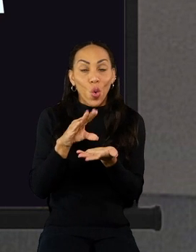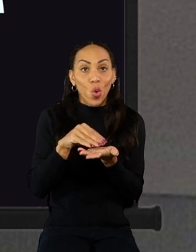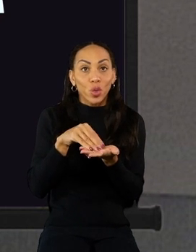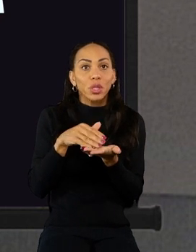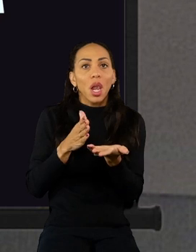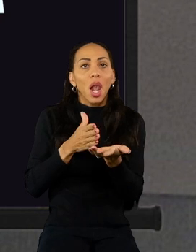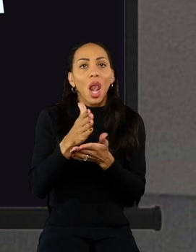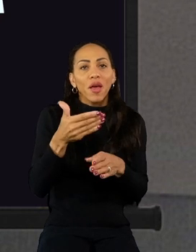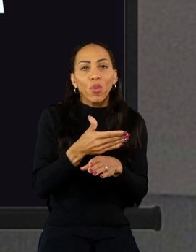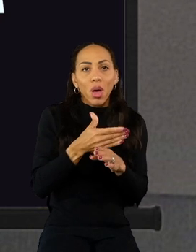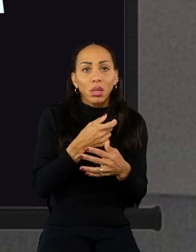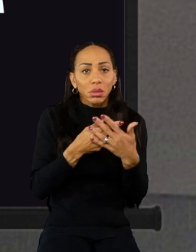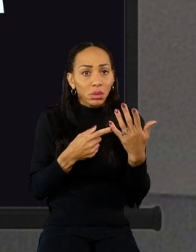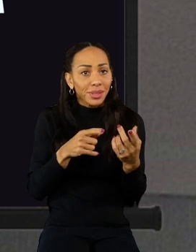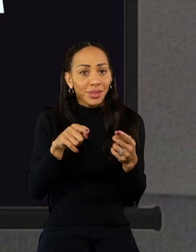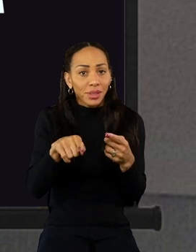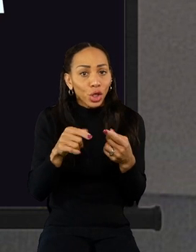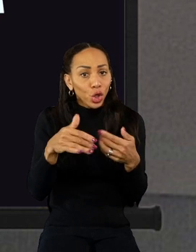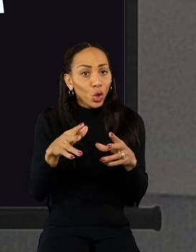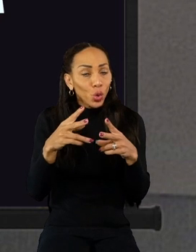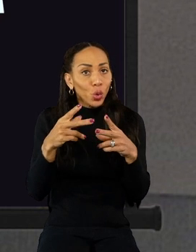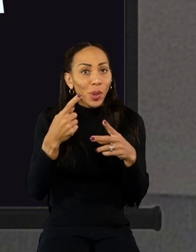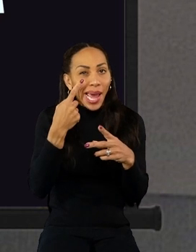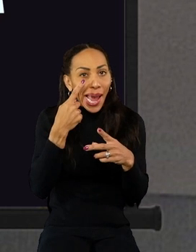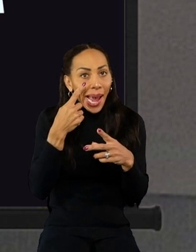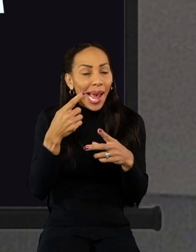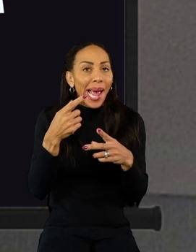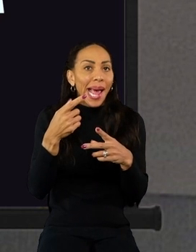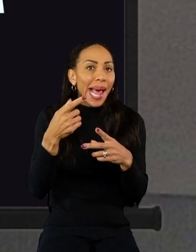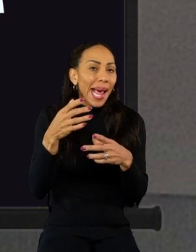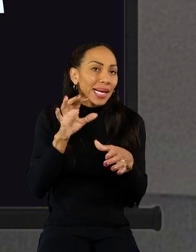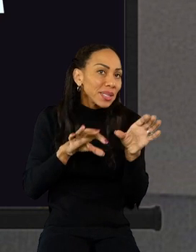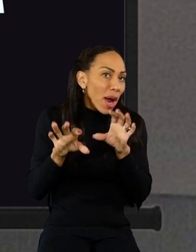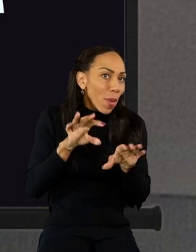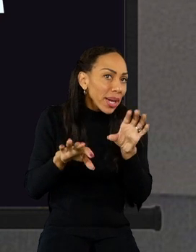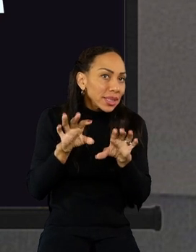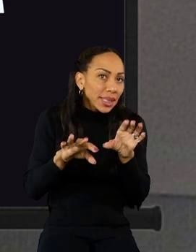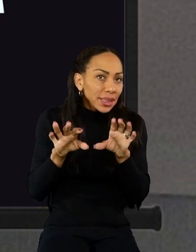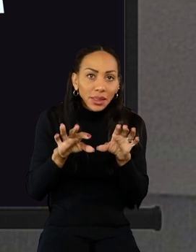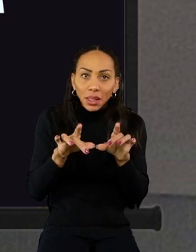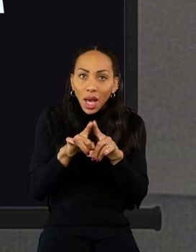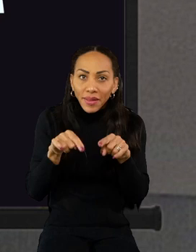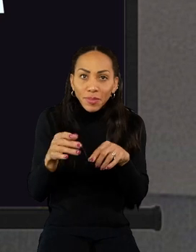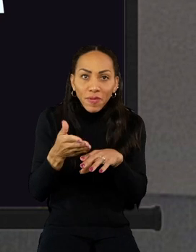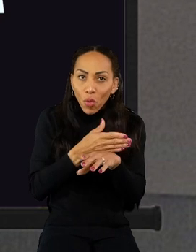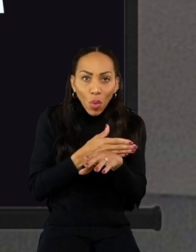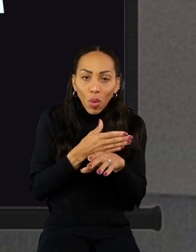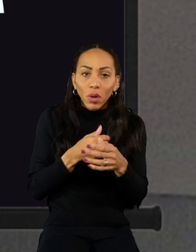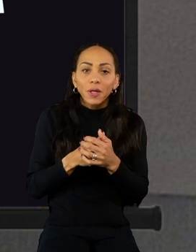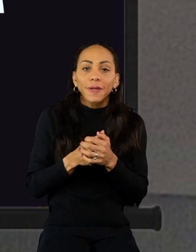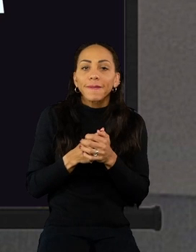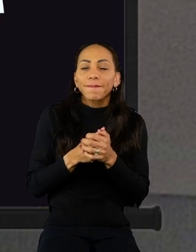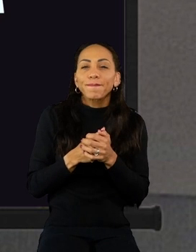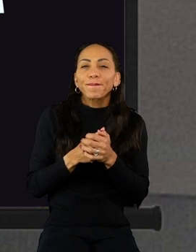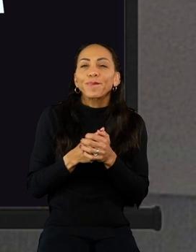so would this be what some of the sort of the first sort of live work you've explored within this Locked World environment, or have you done?